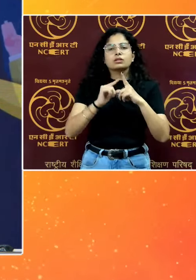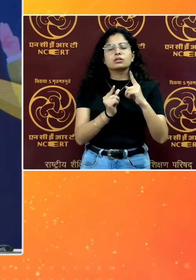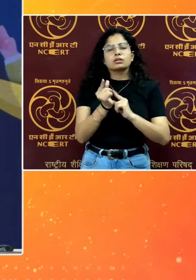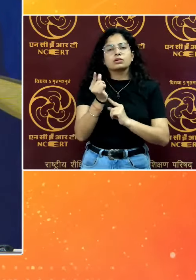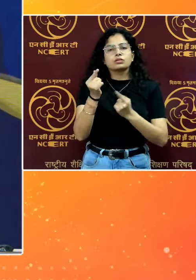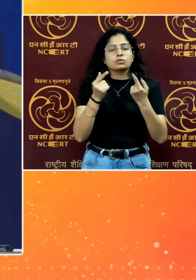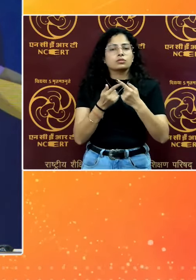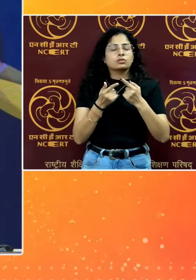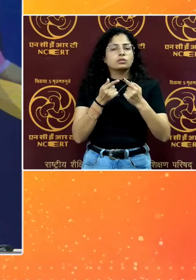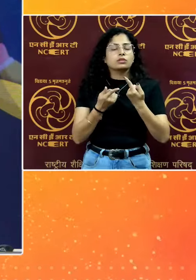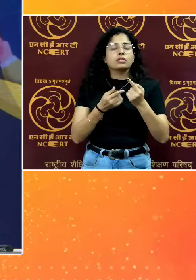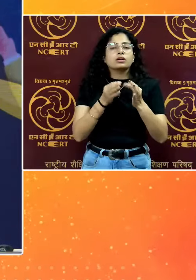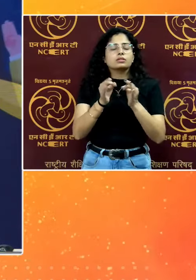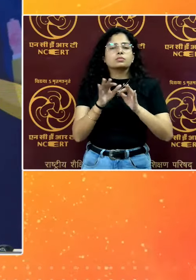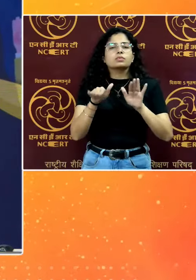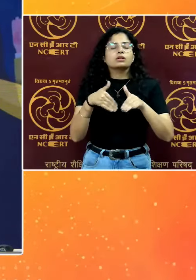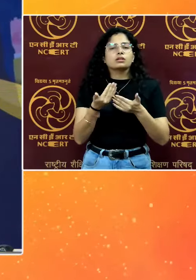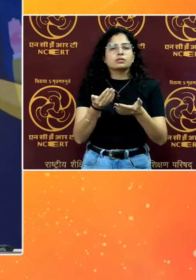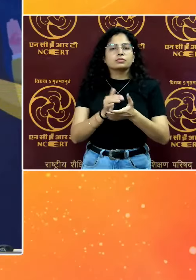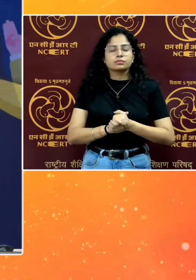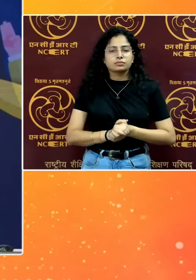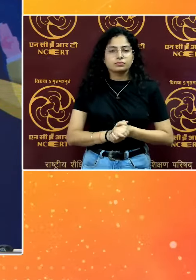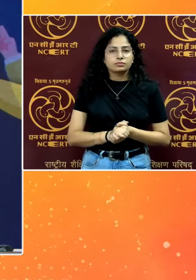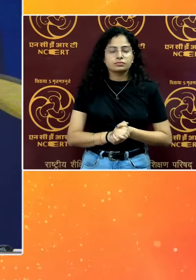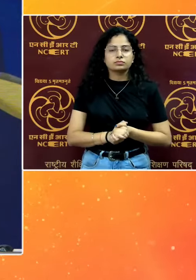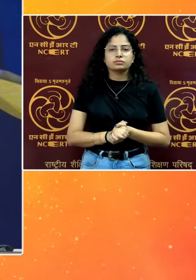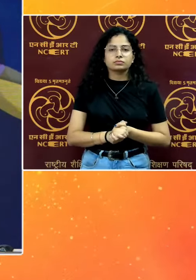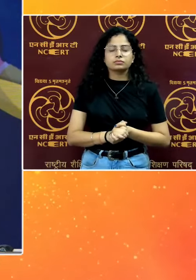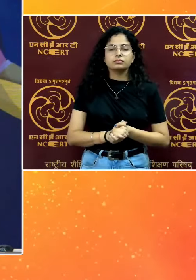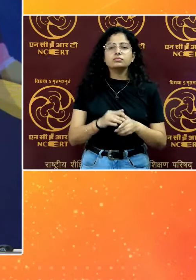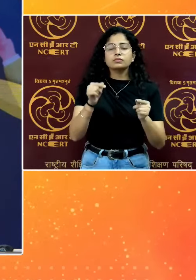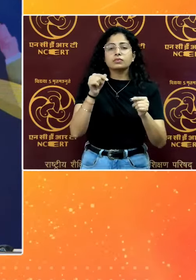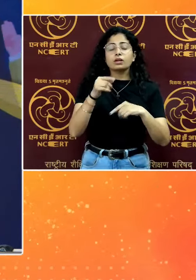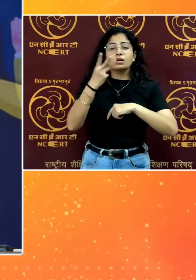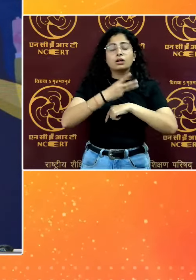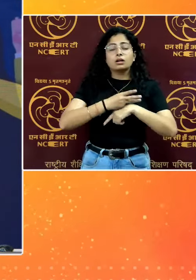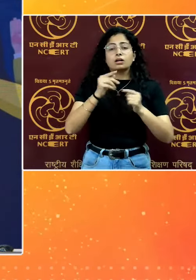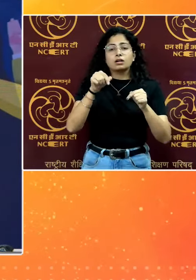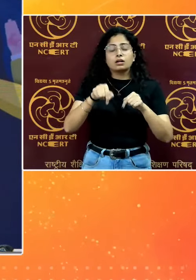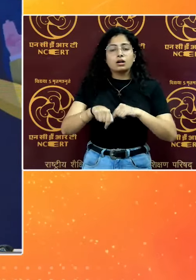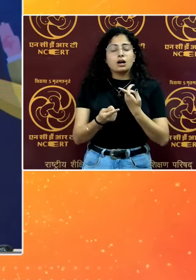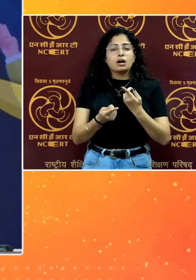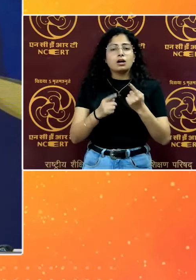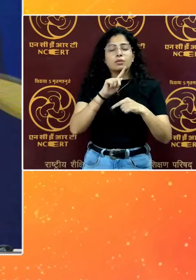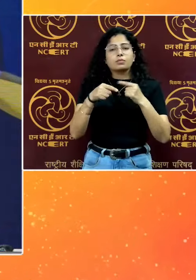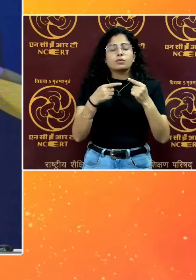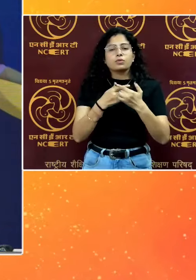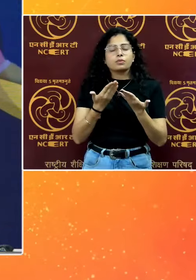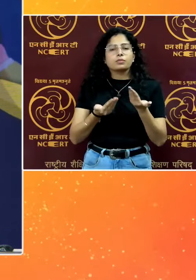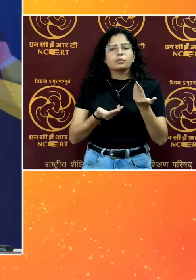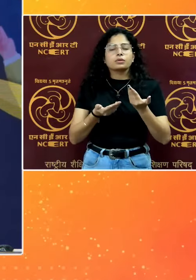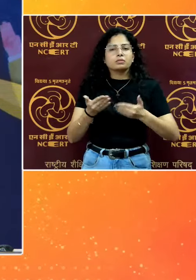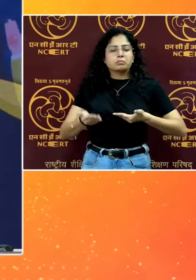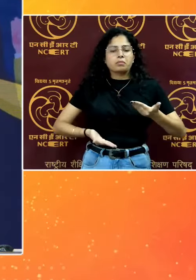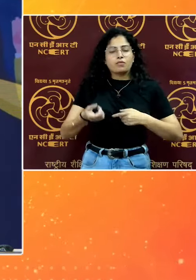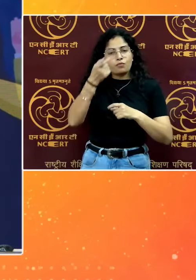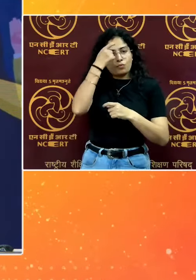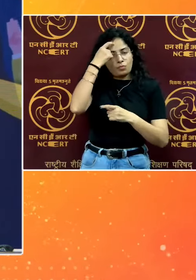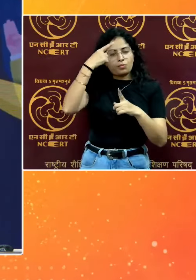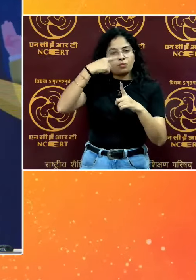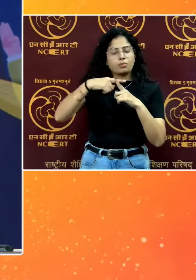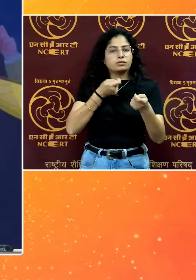concepts understandable to the children with hearing impairment. Well, on day 3, we talked about behavioral issues and management of children with